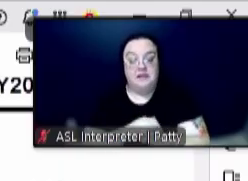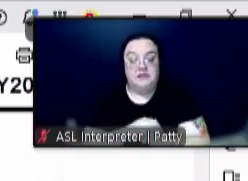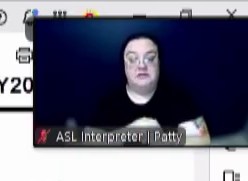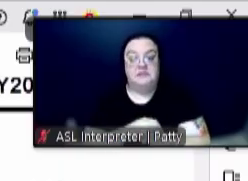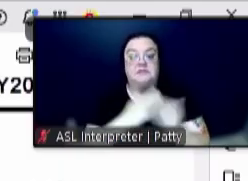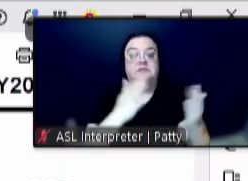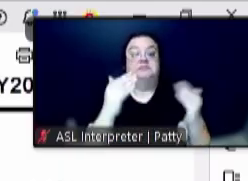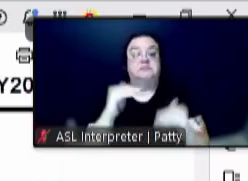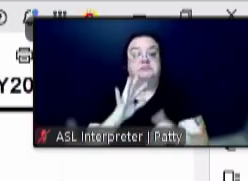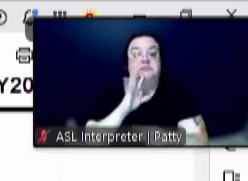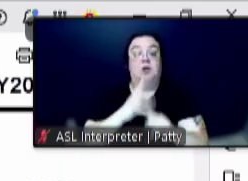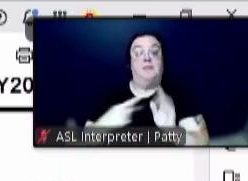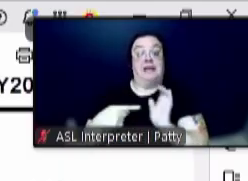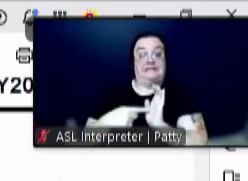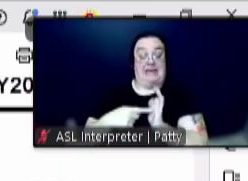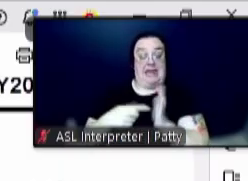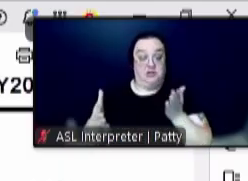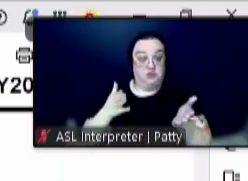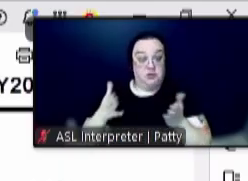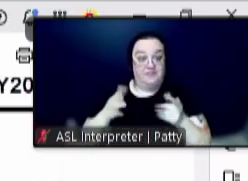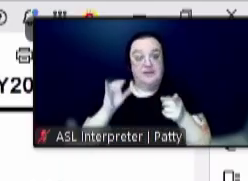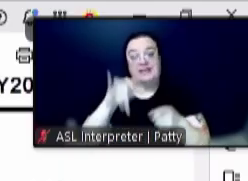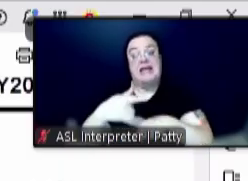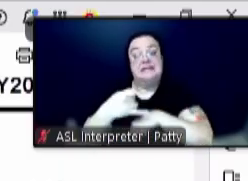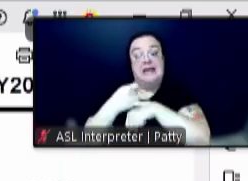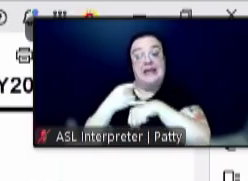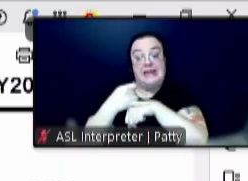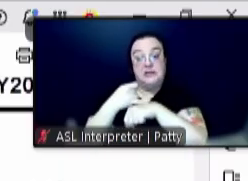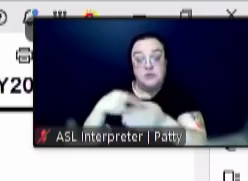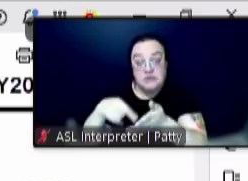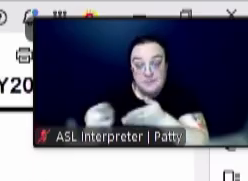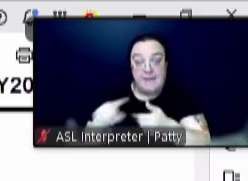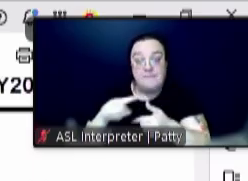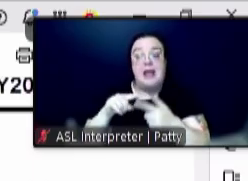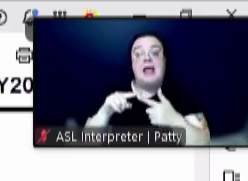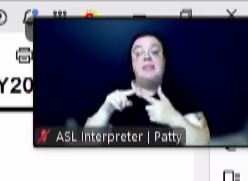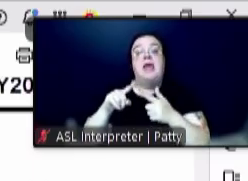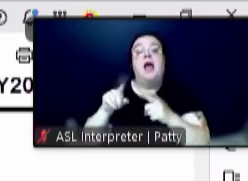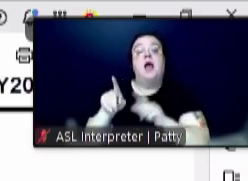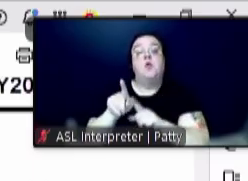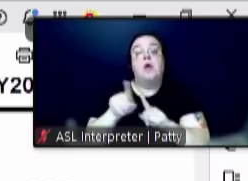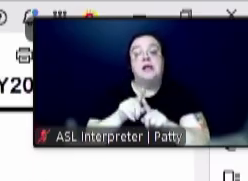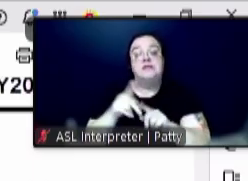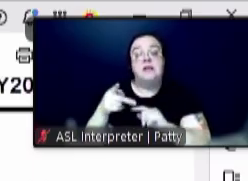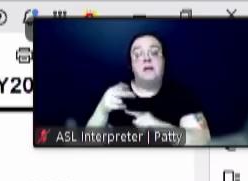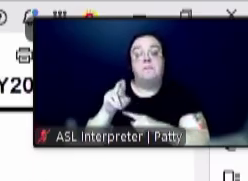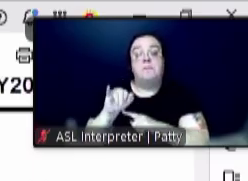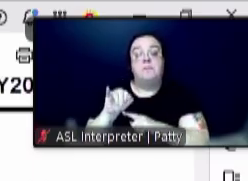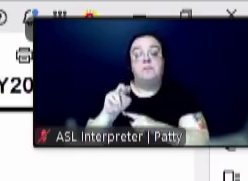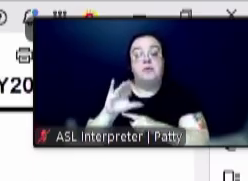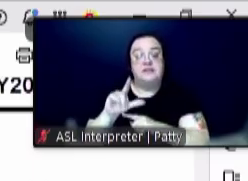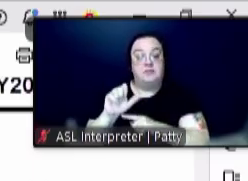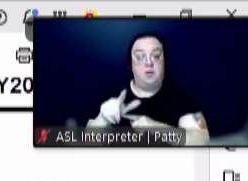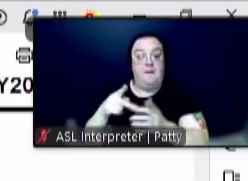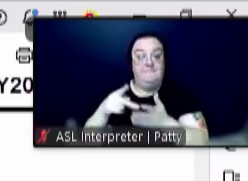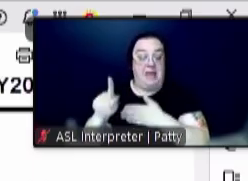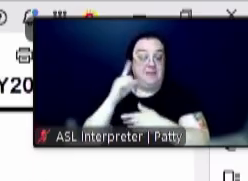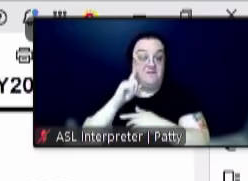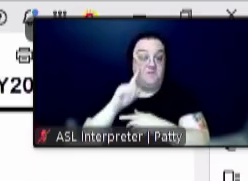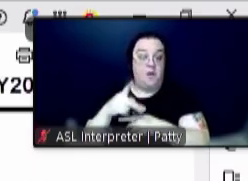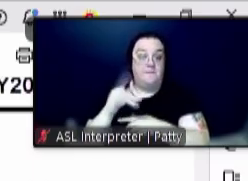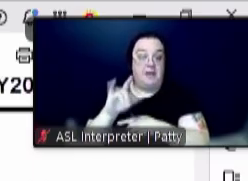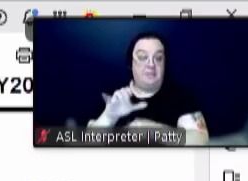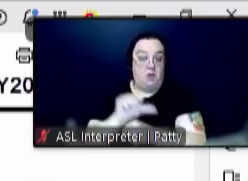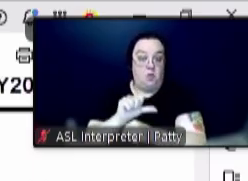services. This is the interest payment and the principal payment for the public works building.